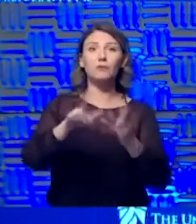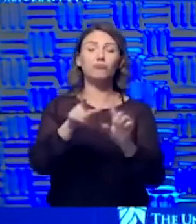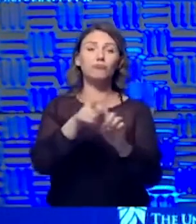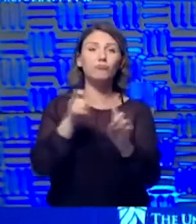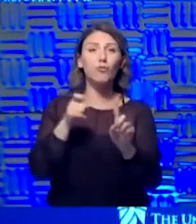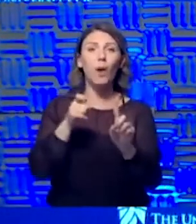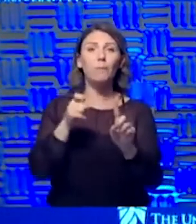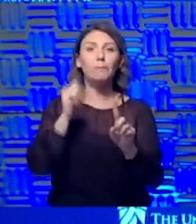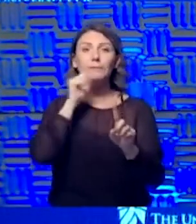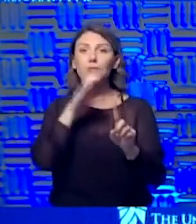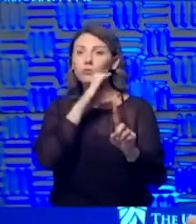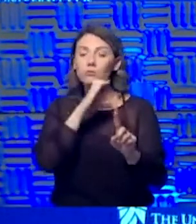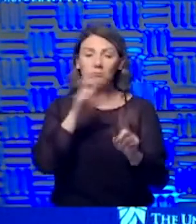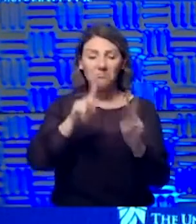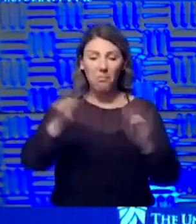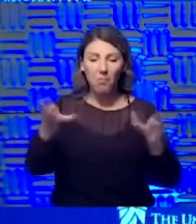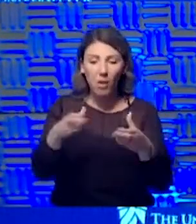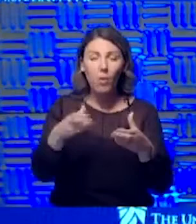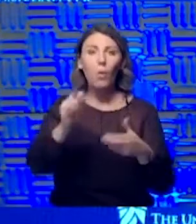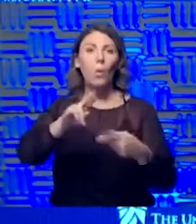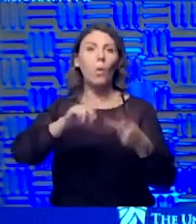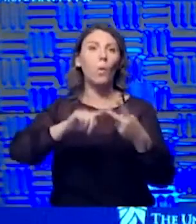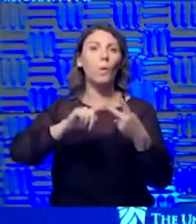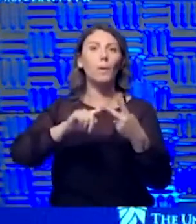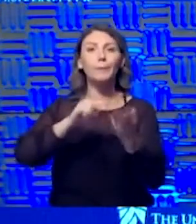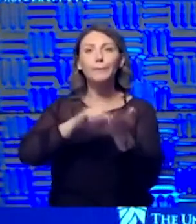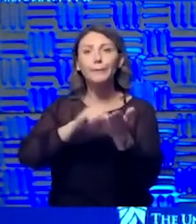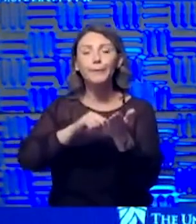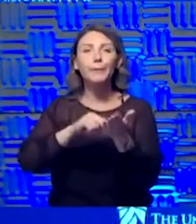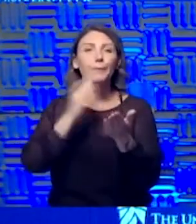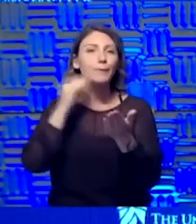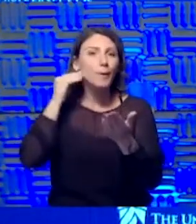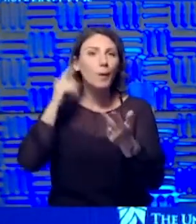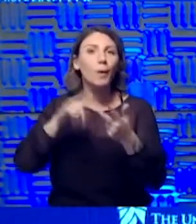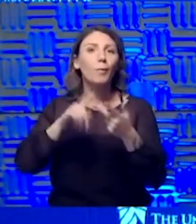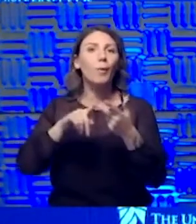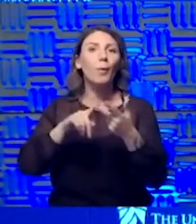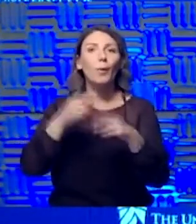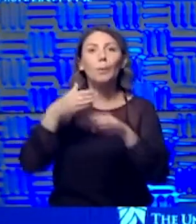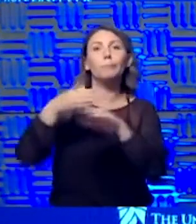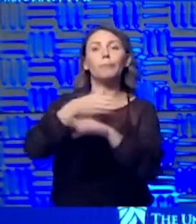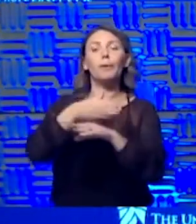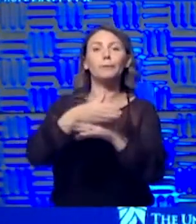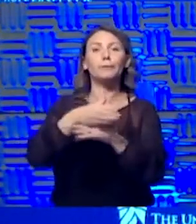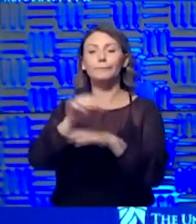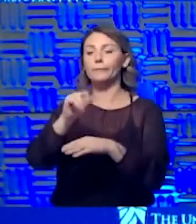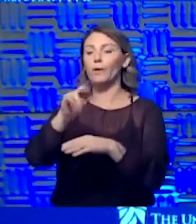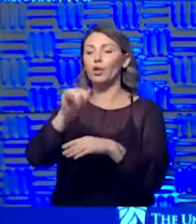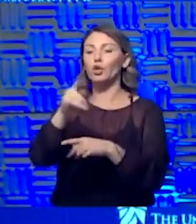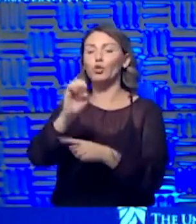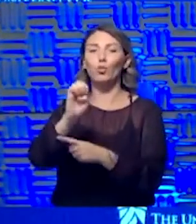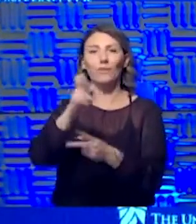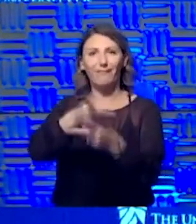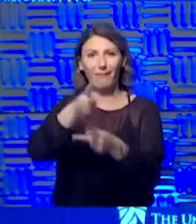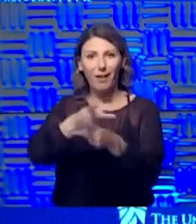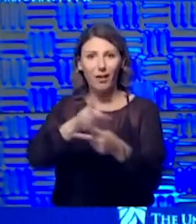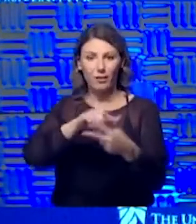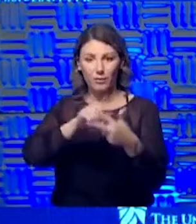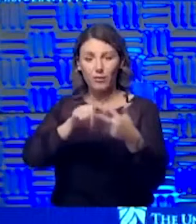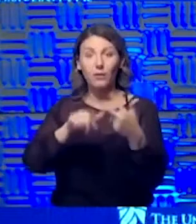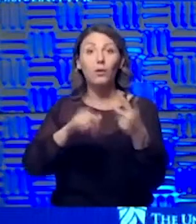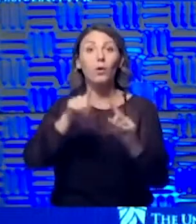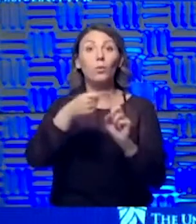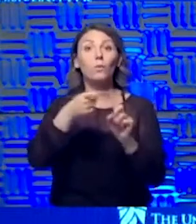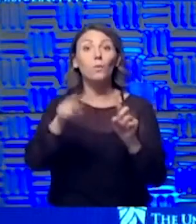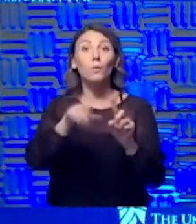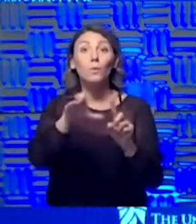elderly populations in nursing homes or the post-acute care units, things like that. And so when you do that, you sort of, when you got a